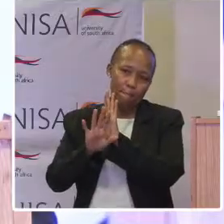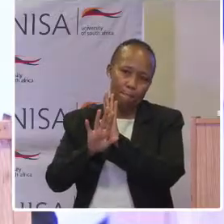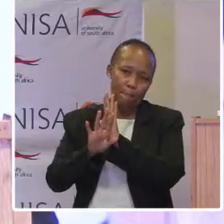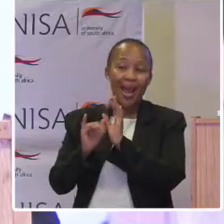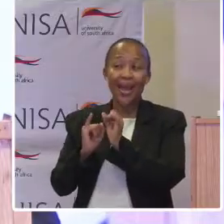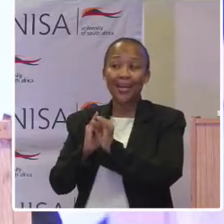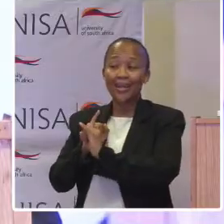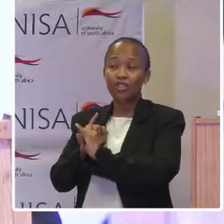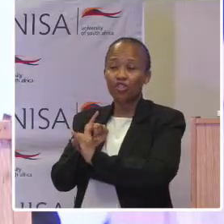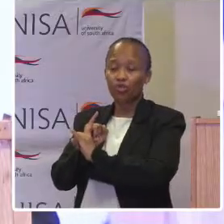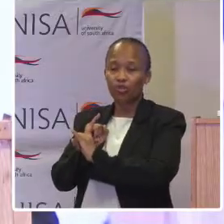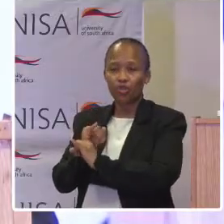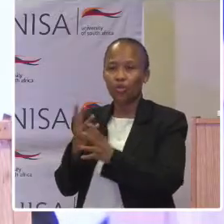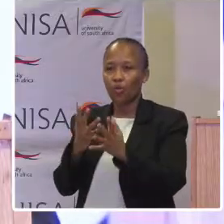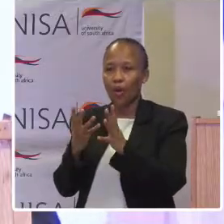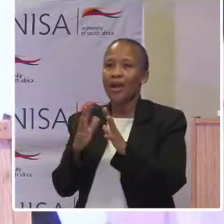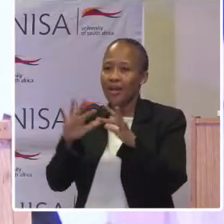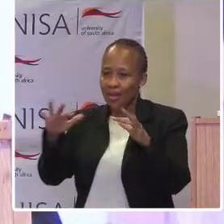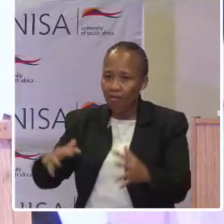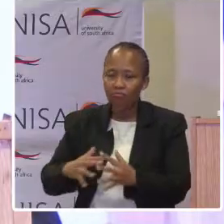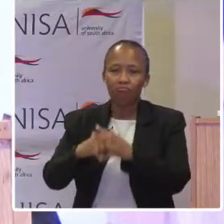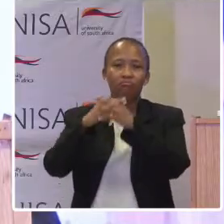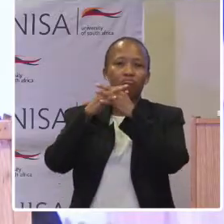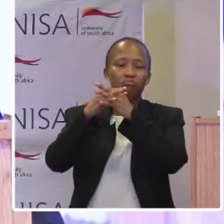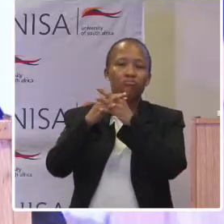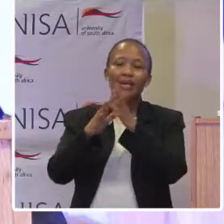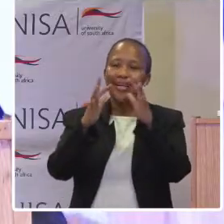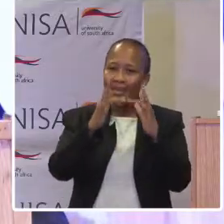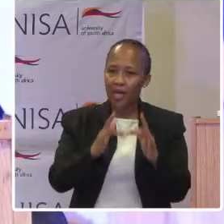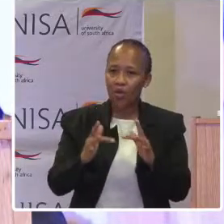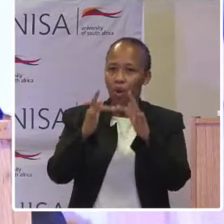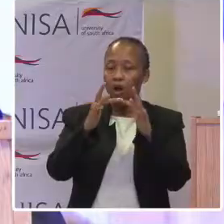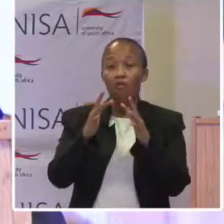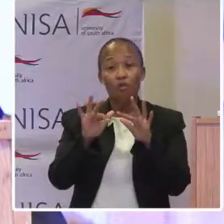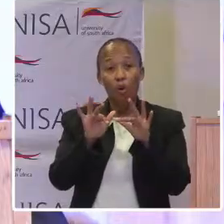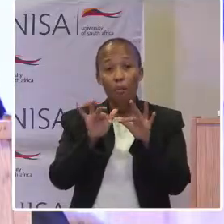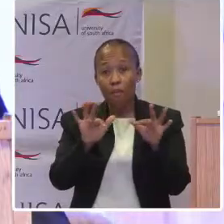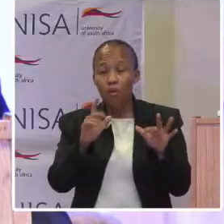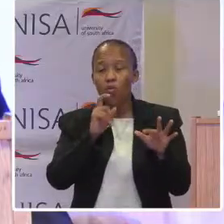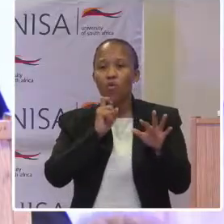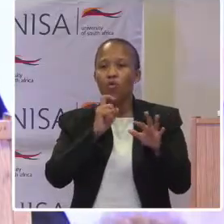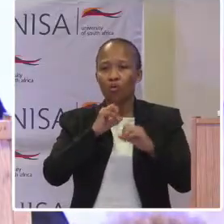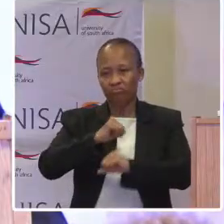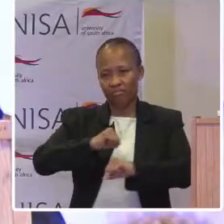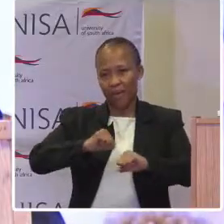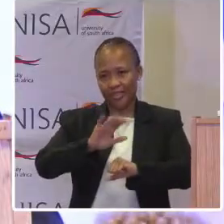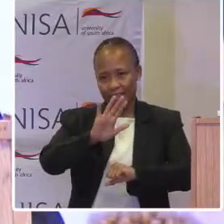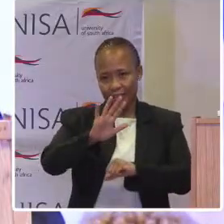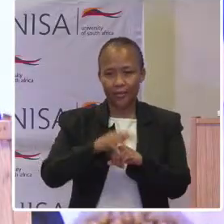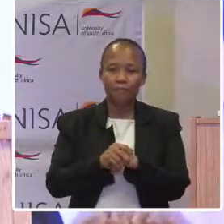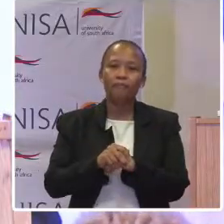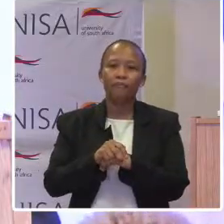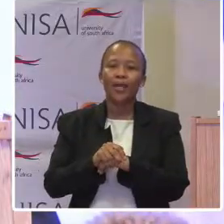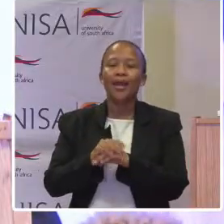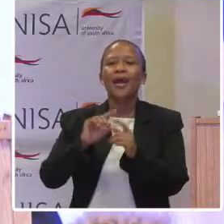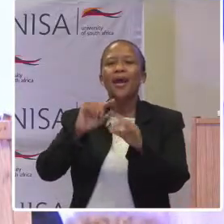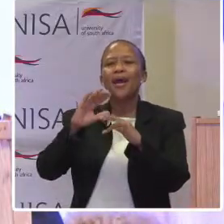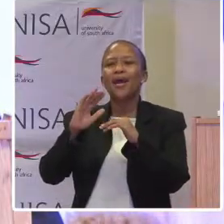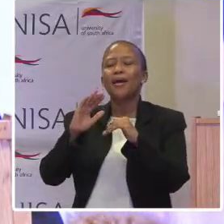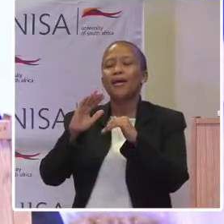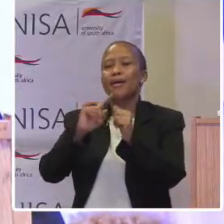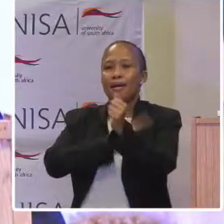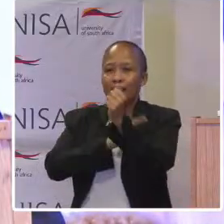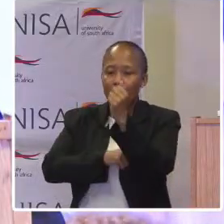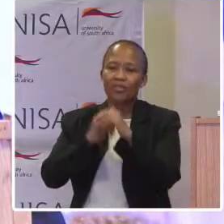a coherent network for all providers and users of space systems. Promote capacity building